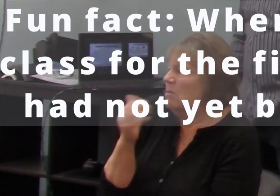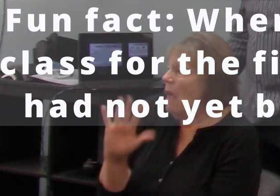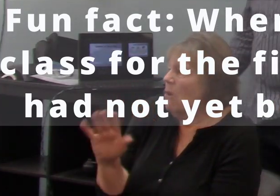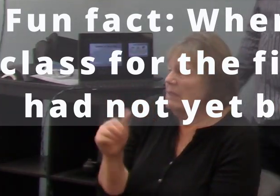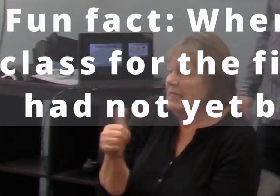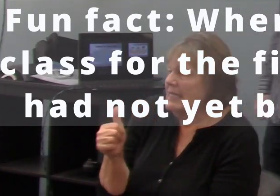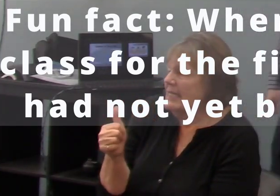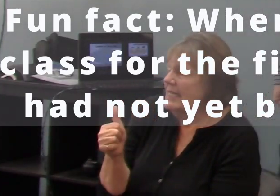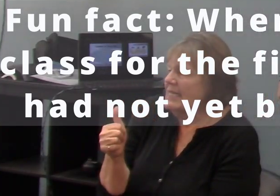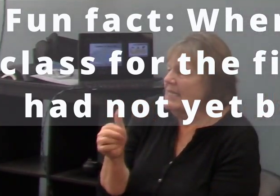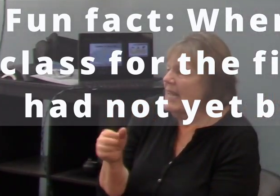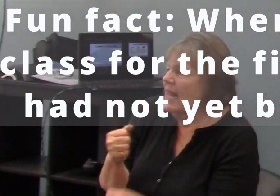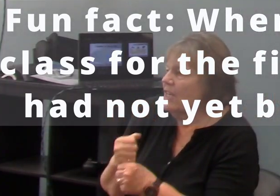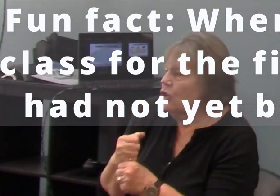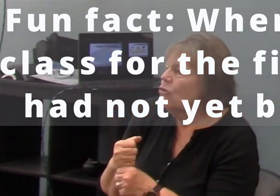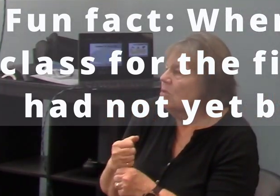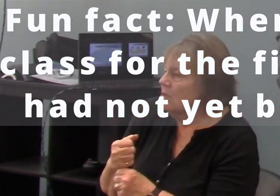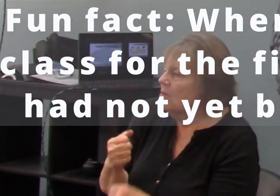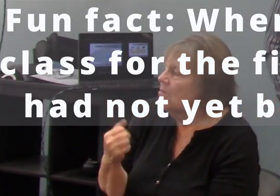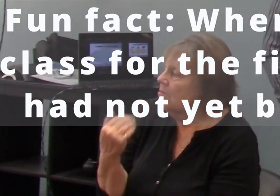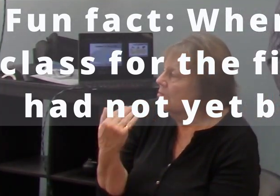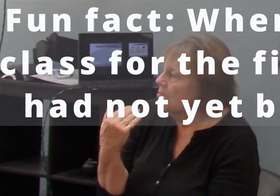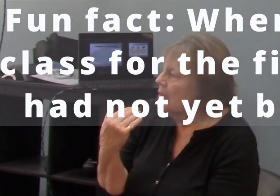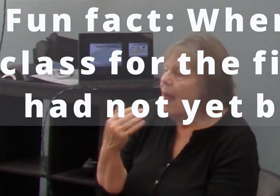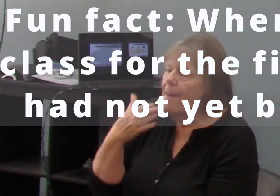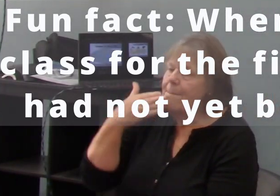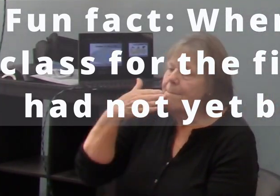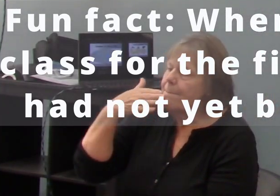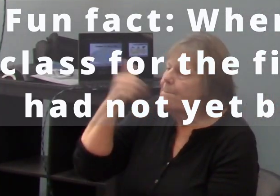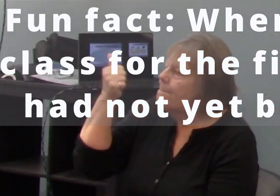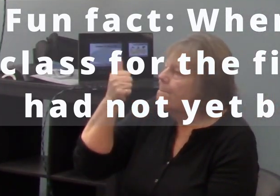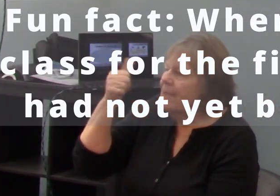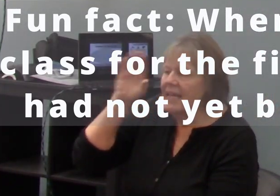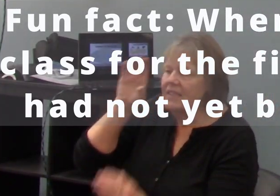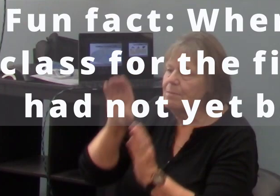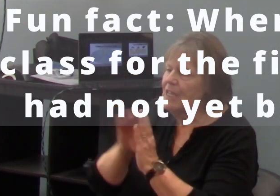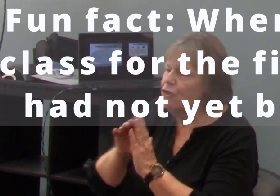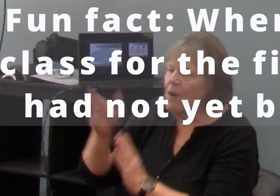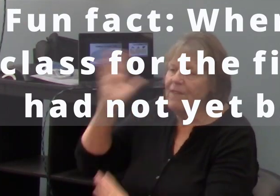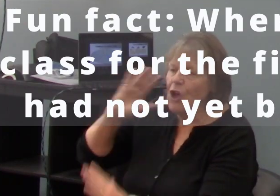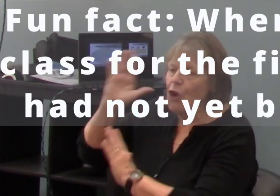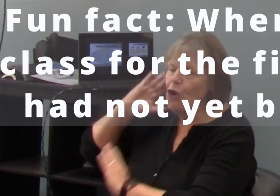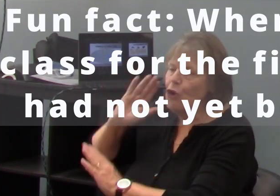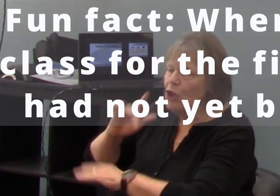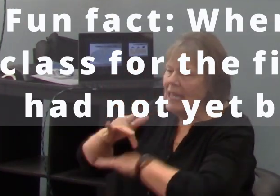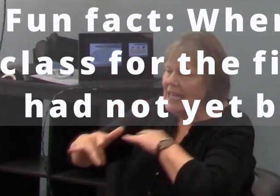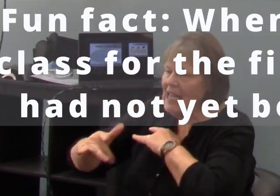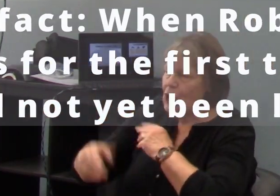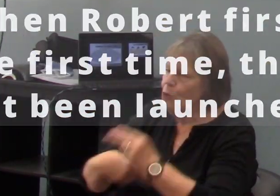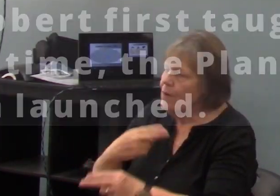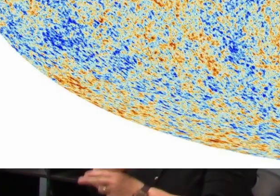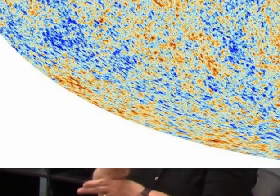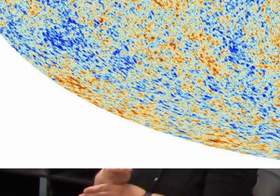And it took the best picture yet of the early universe. Cosmic microwave background radiation.